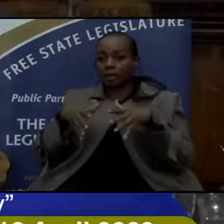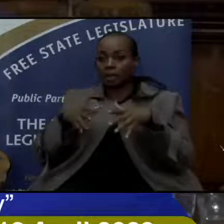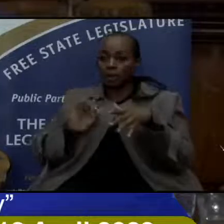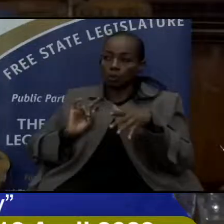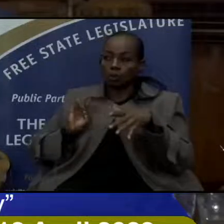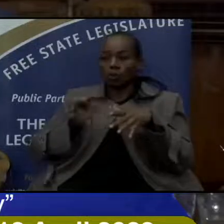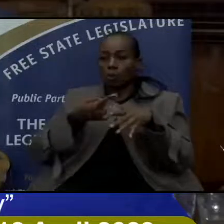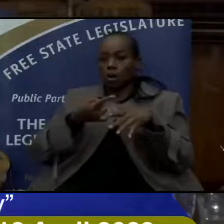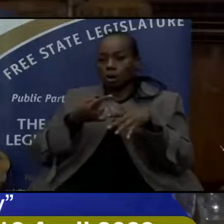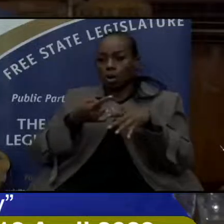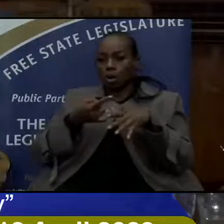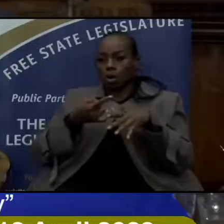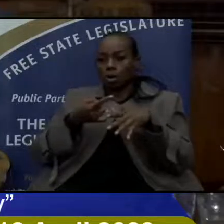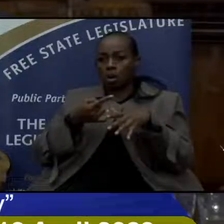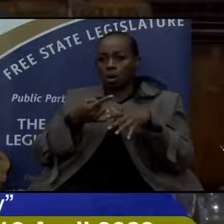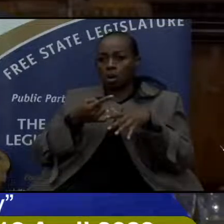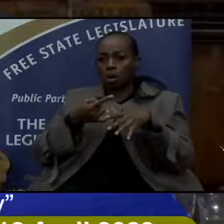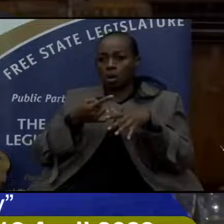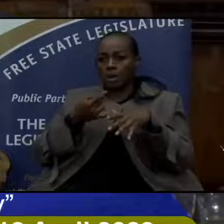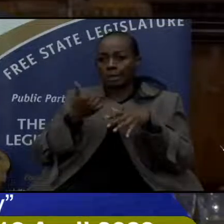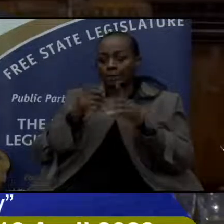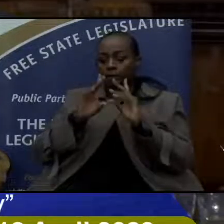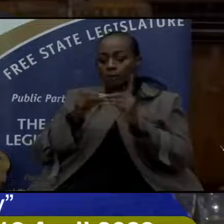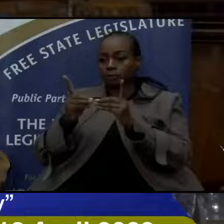the departments,